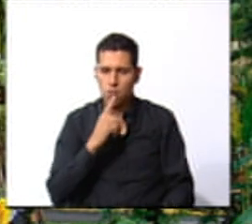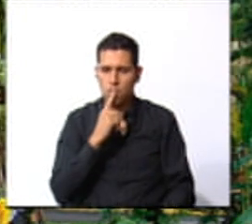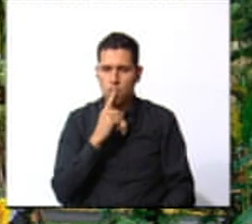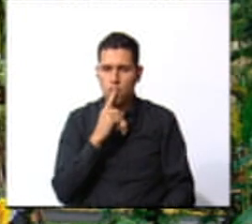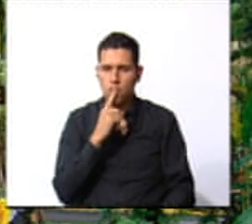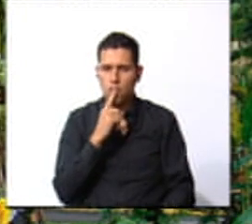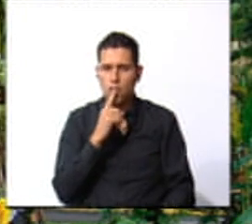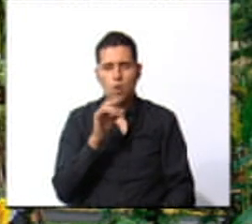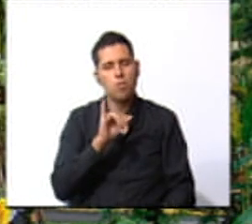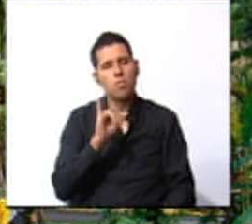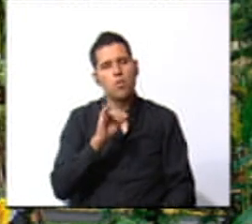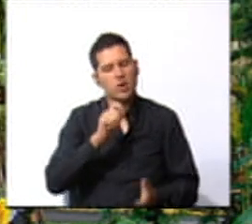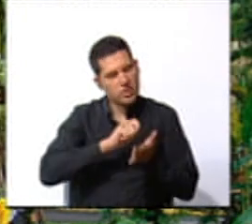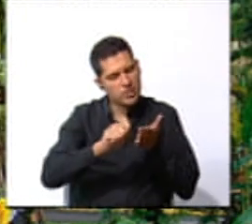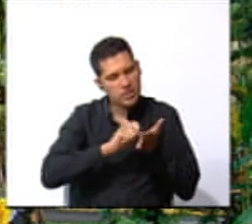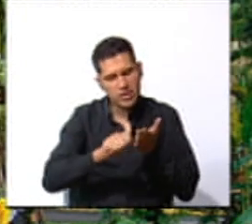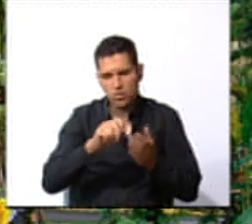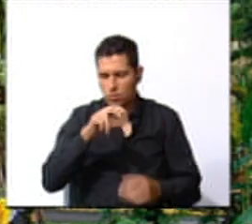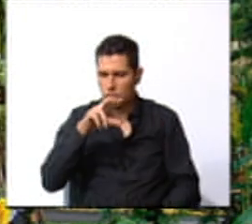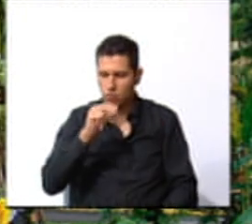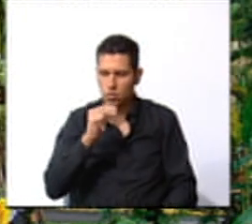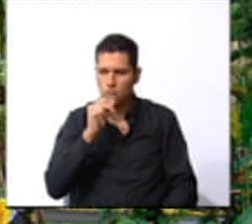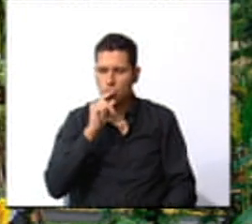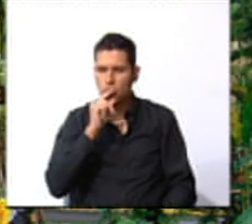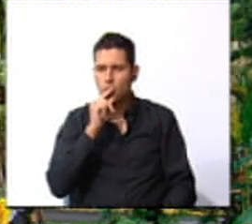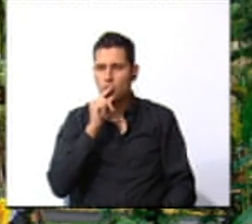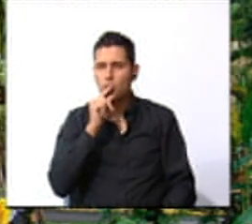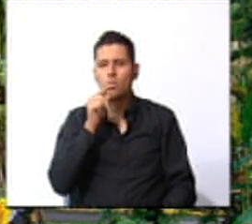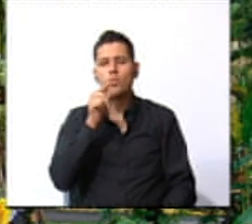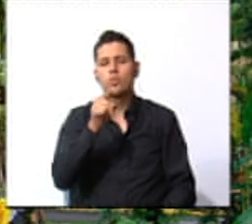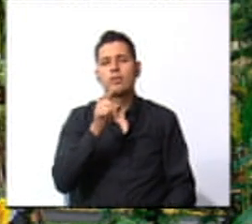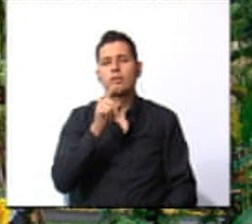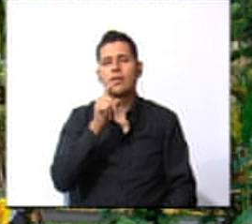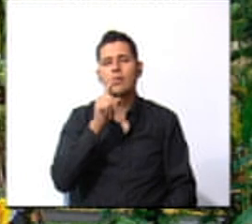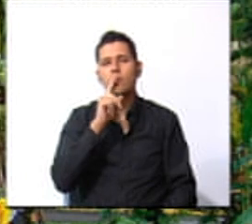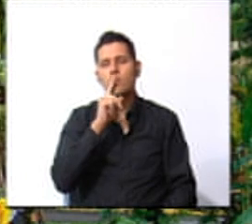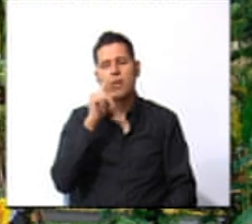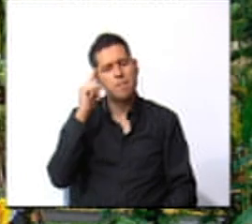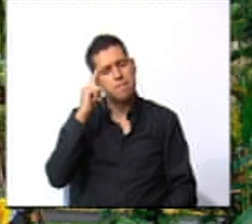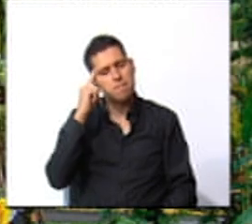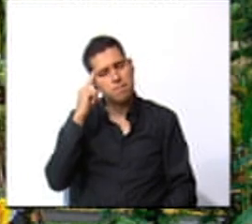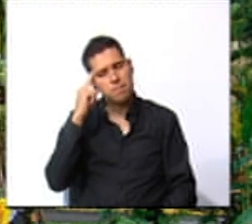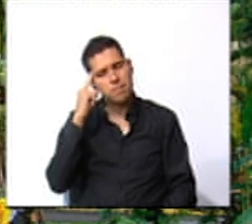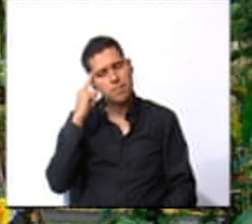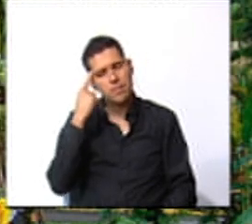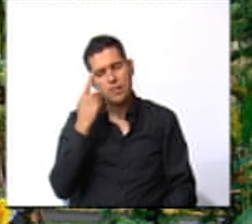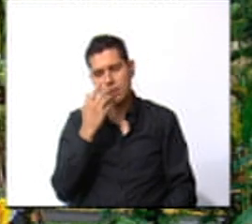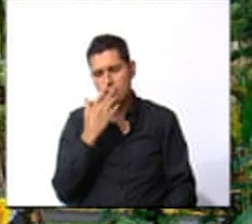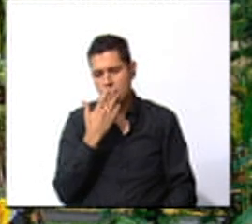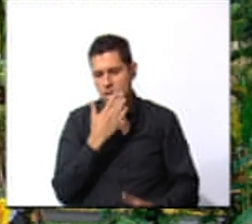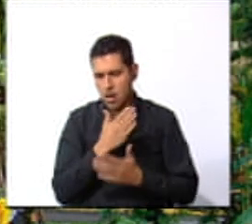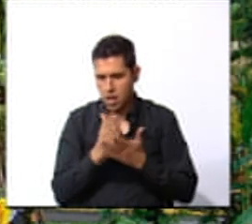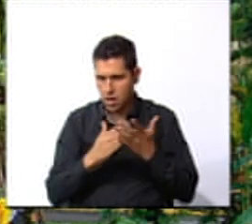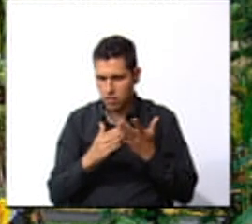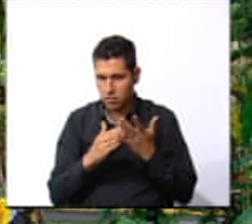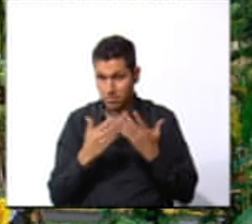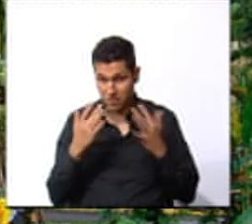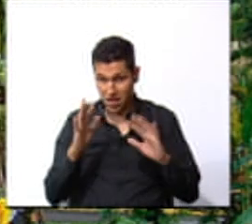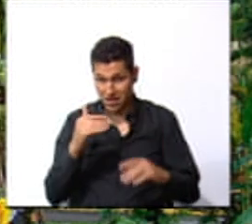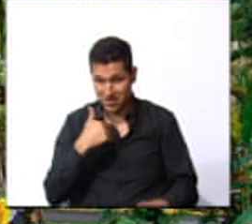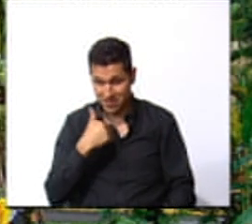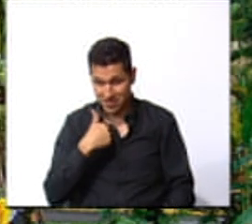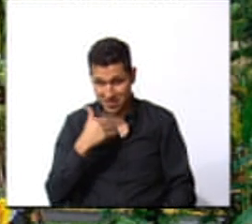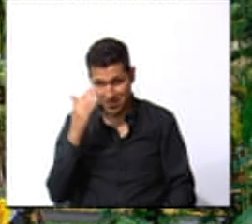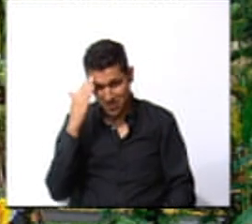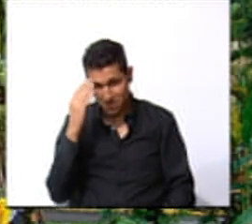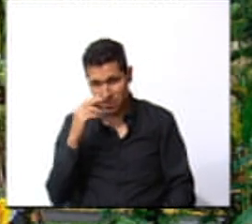que no está escrito. And you have to think about it. Did you get?